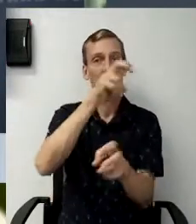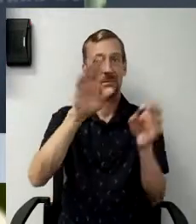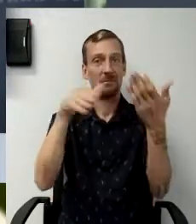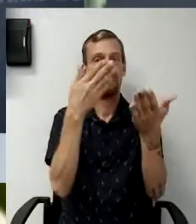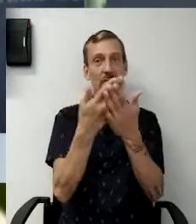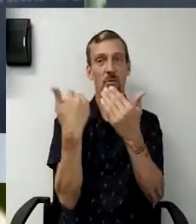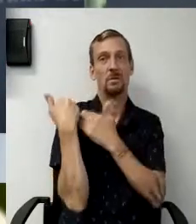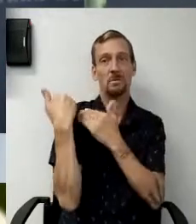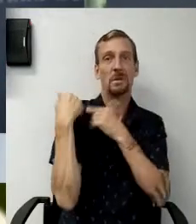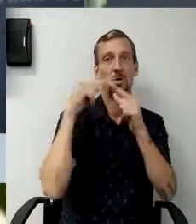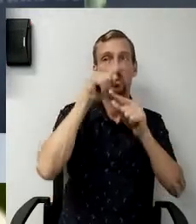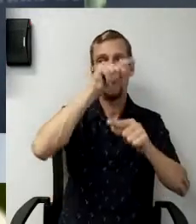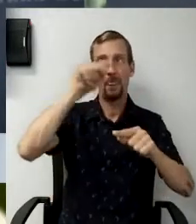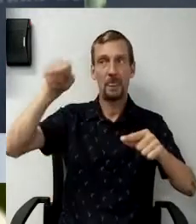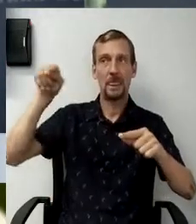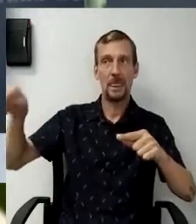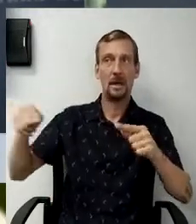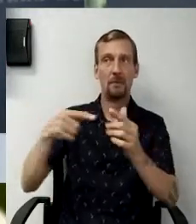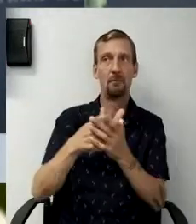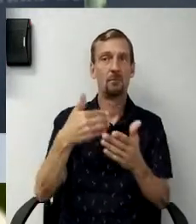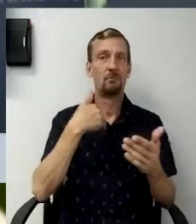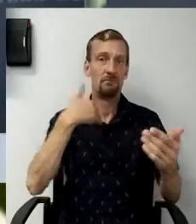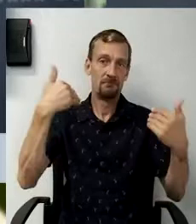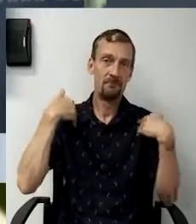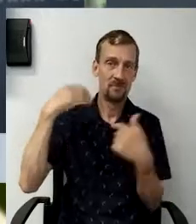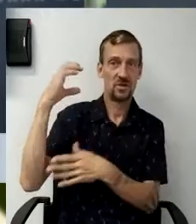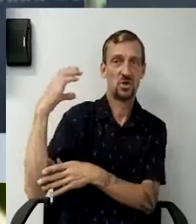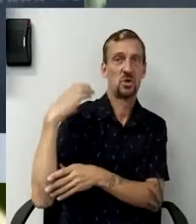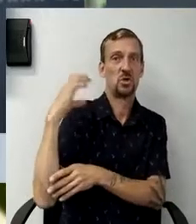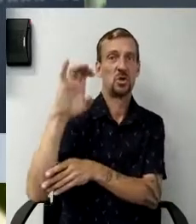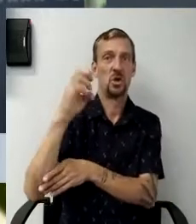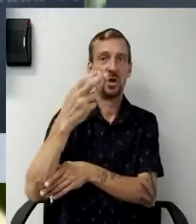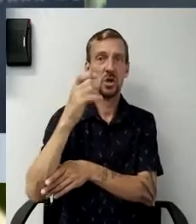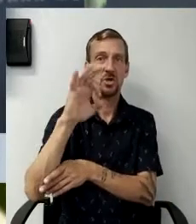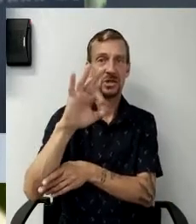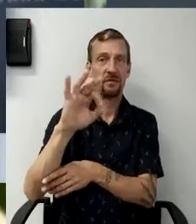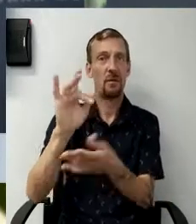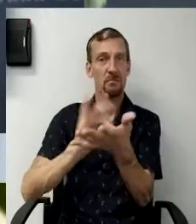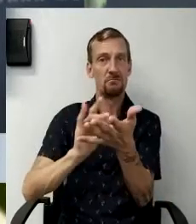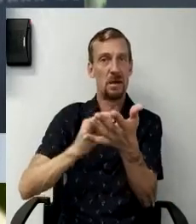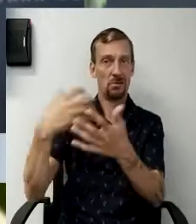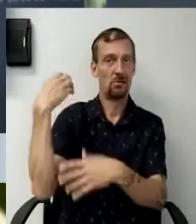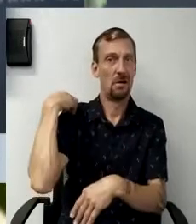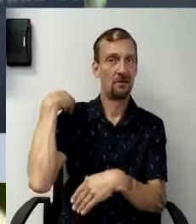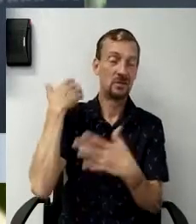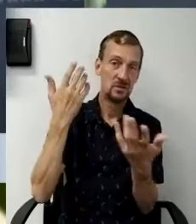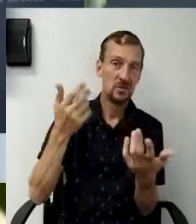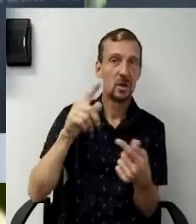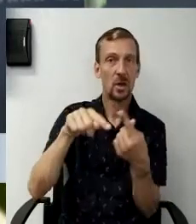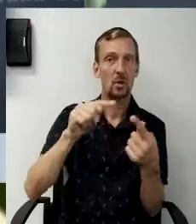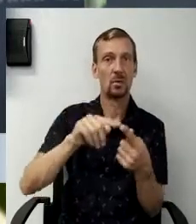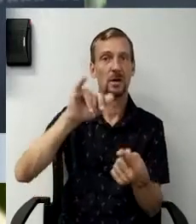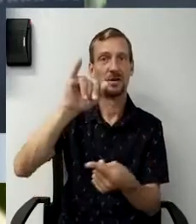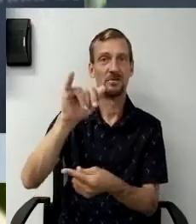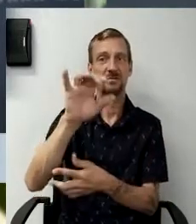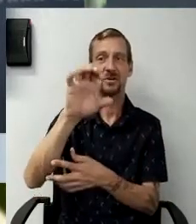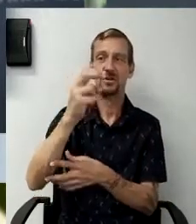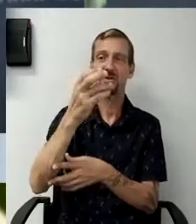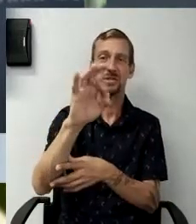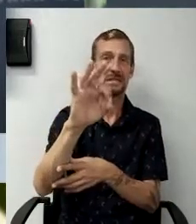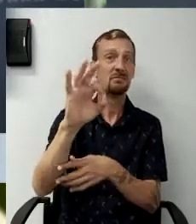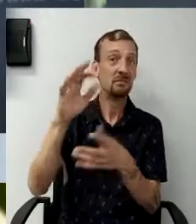departments. We've always had a chief medical officer. When Ed Hirsch retired a couple years ago, the